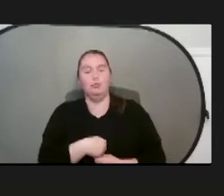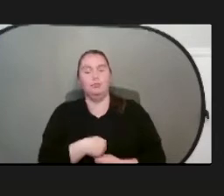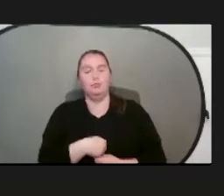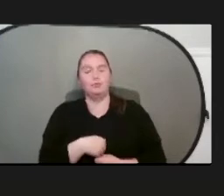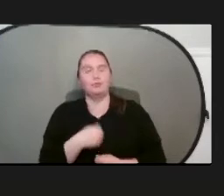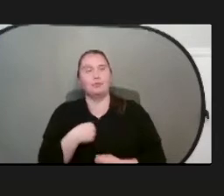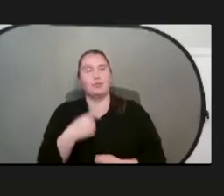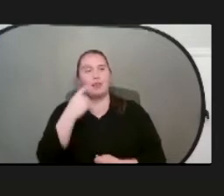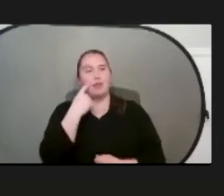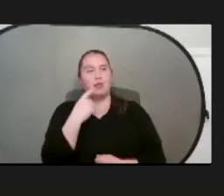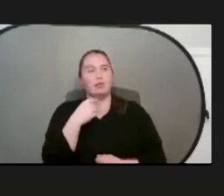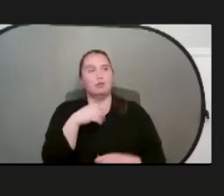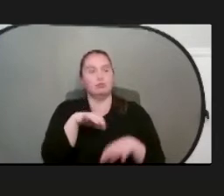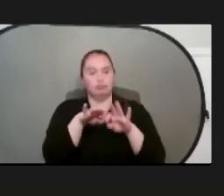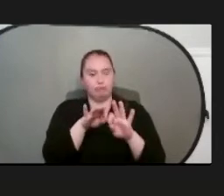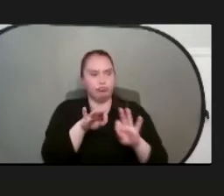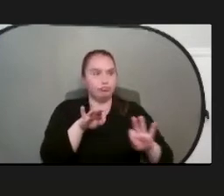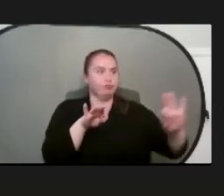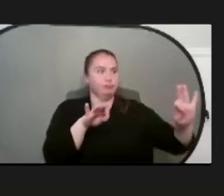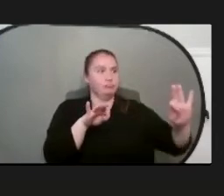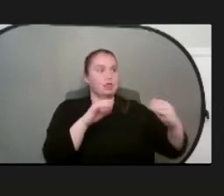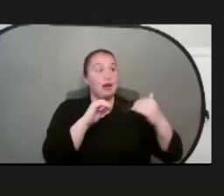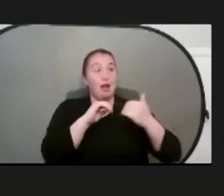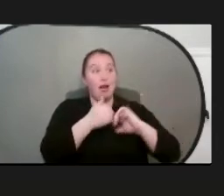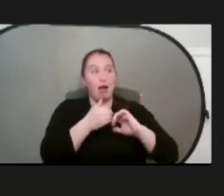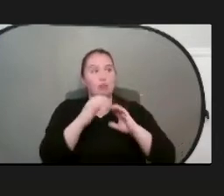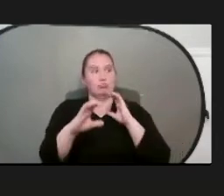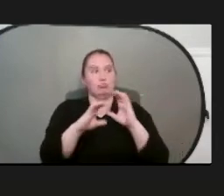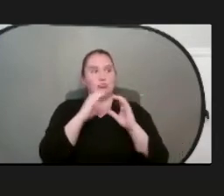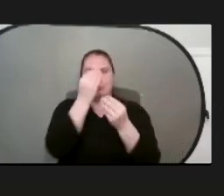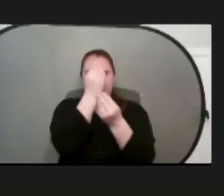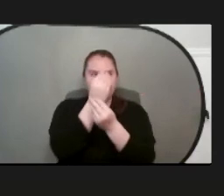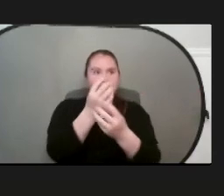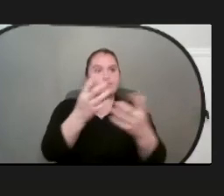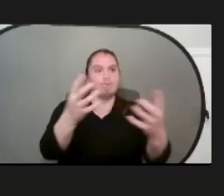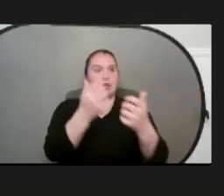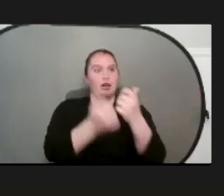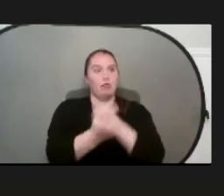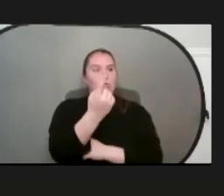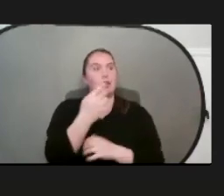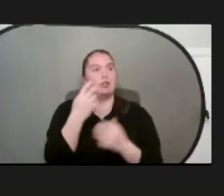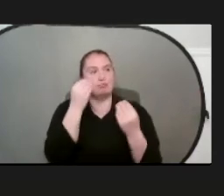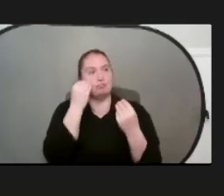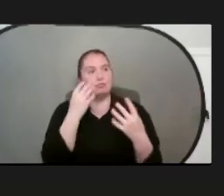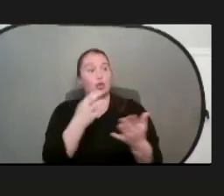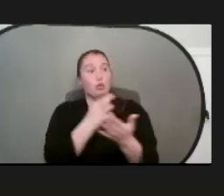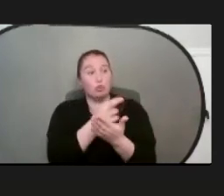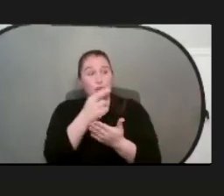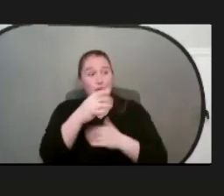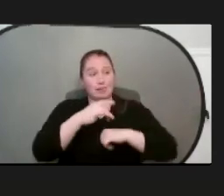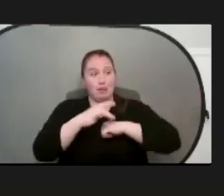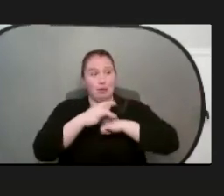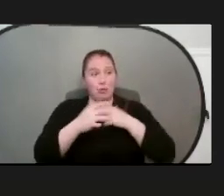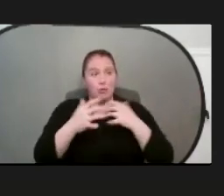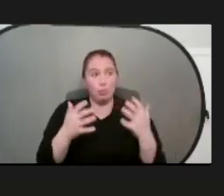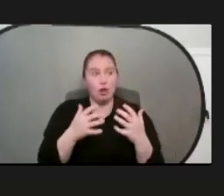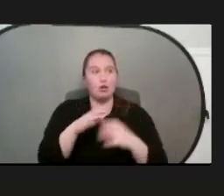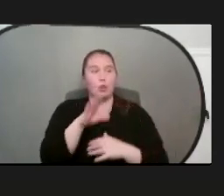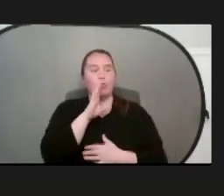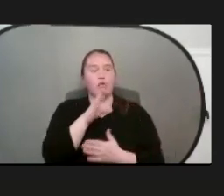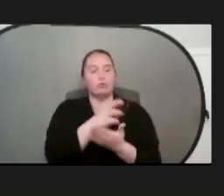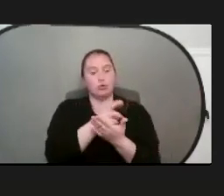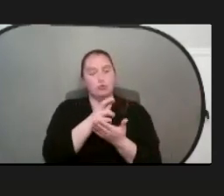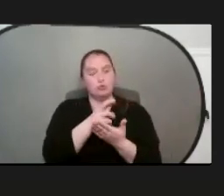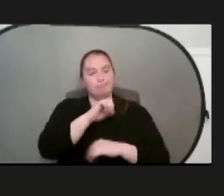and how it's communicated out to ensure that people really understand what the resources are and that it will be resourced